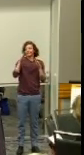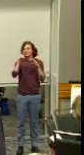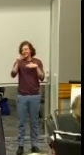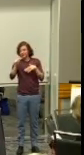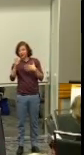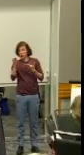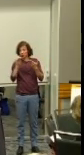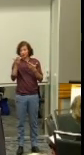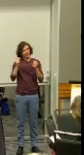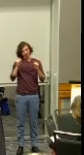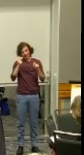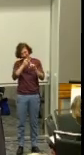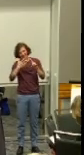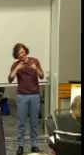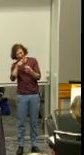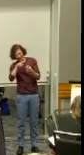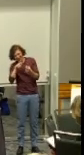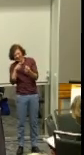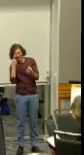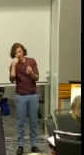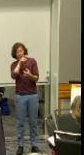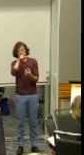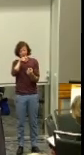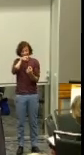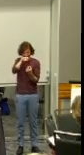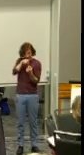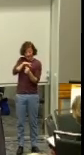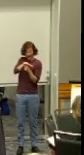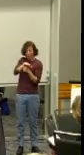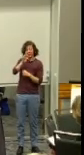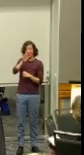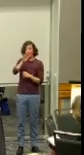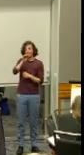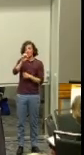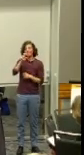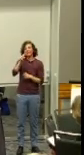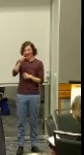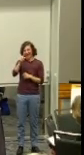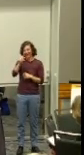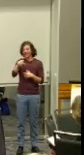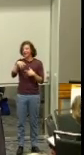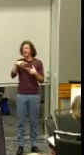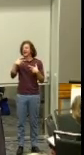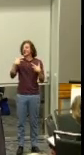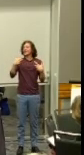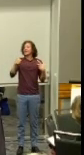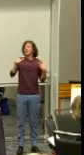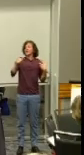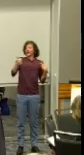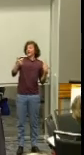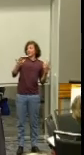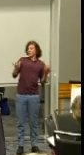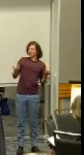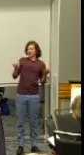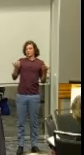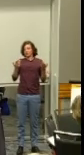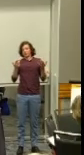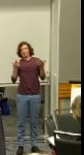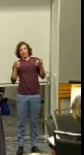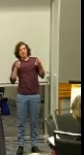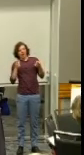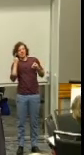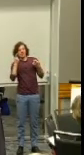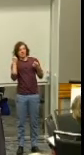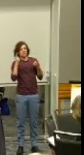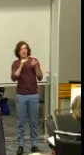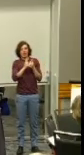talk into detail about what that's like in Bend in those areas. I think another thing that is really, in terms of as you think about longevity, that